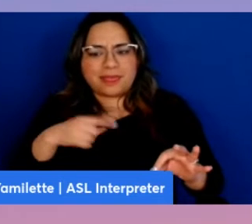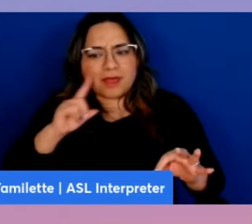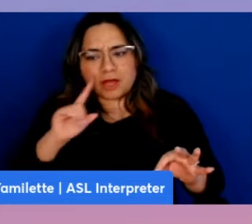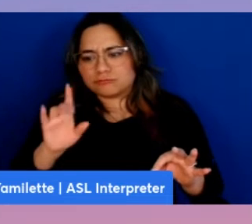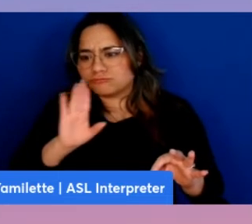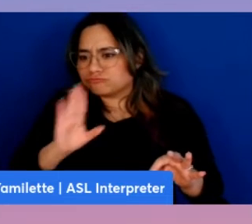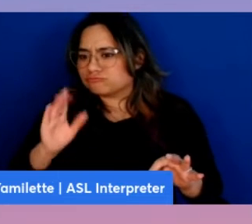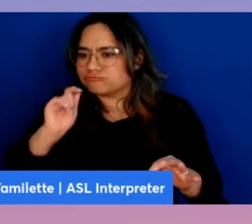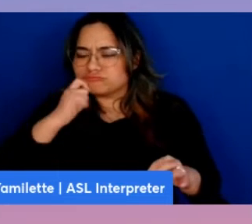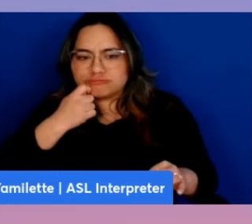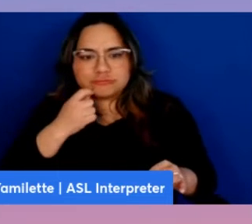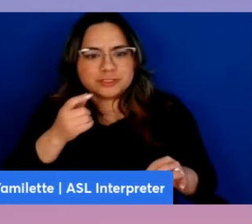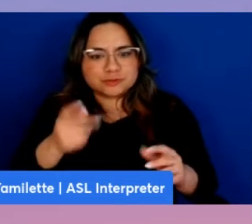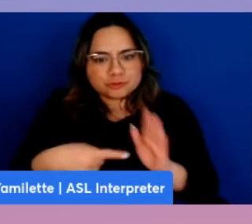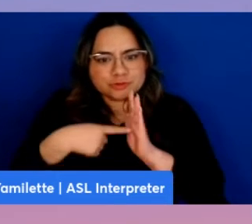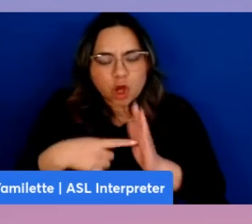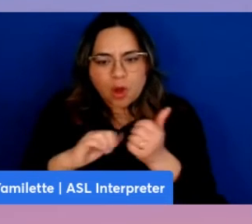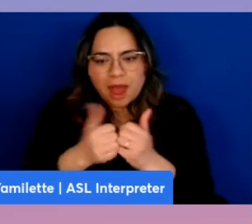Ansible integrate very well.